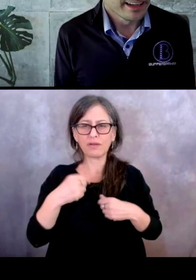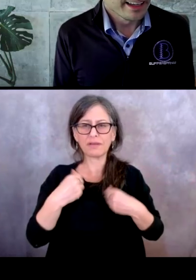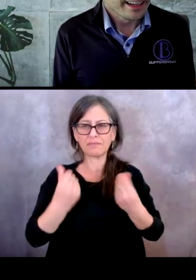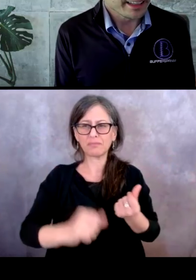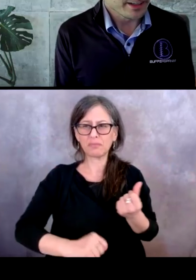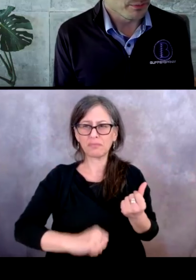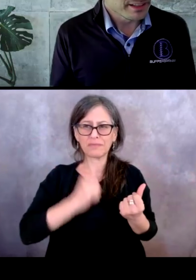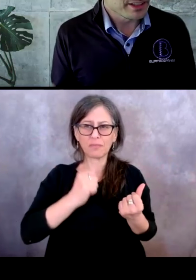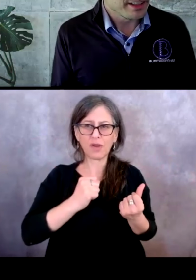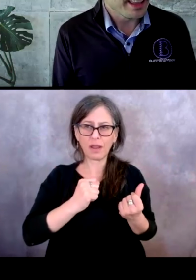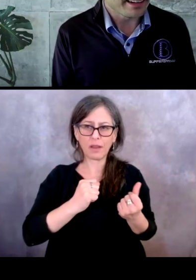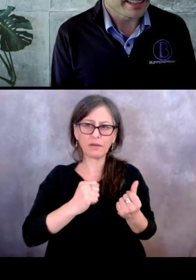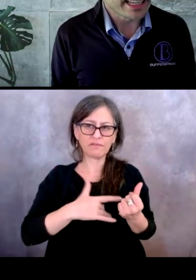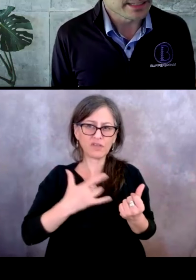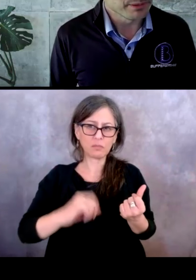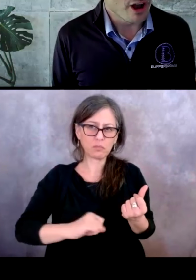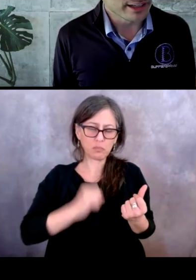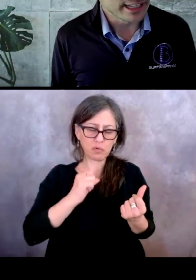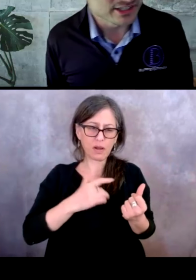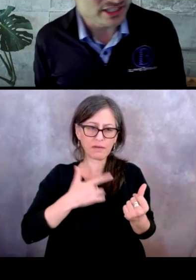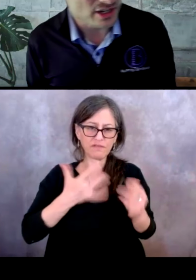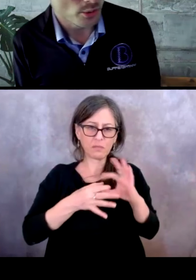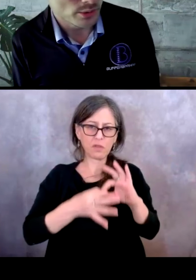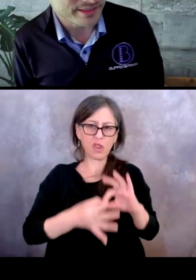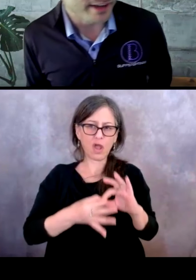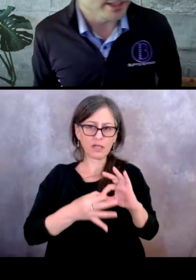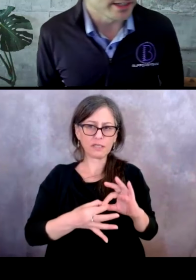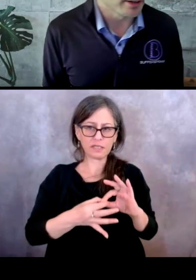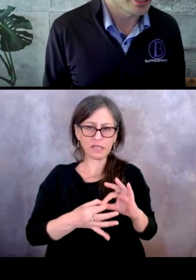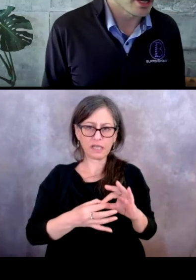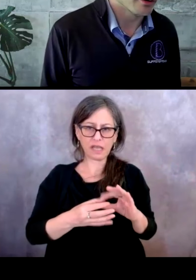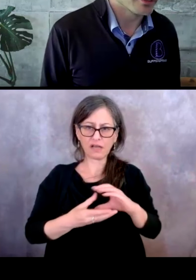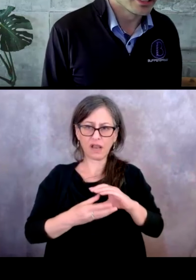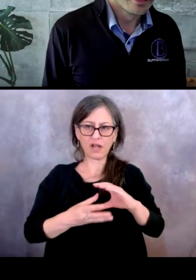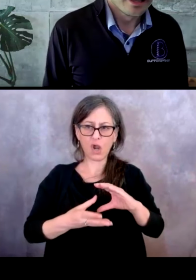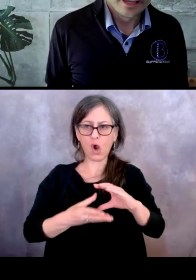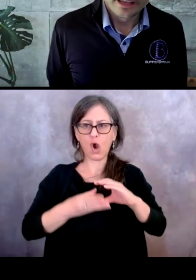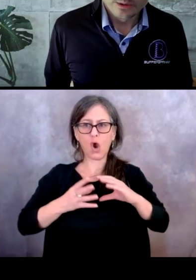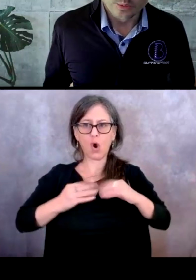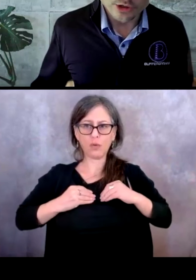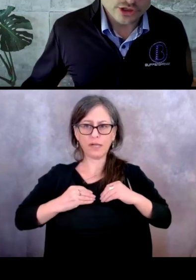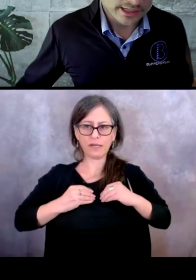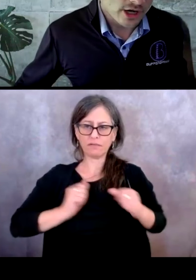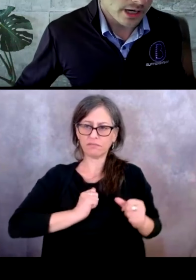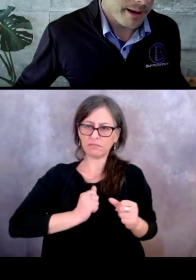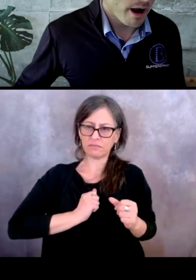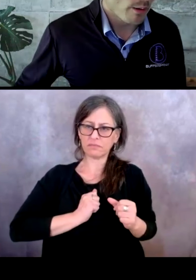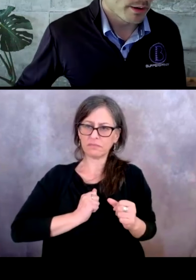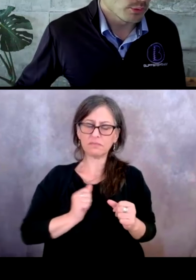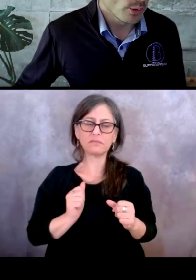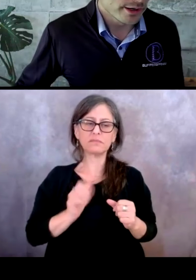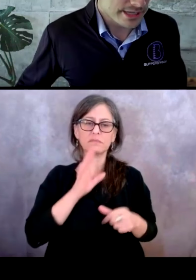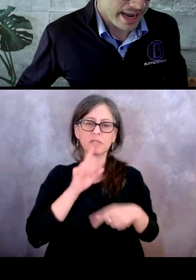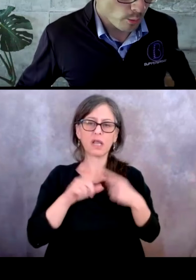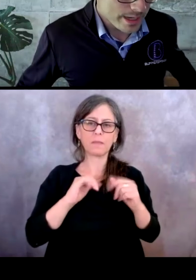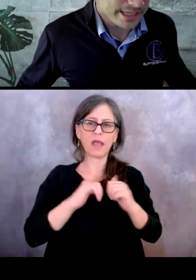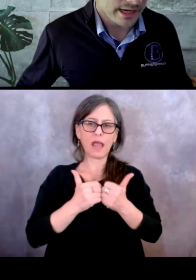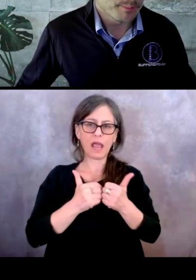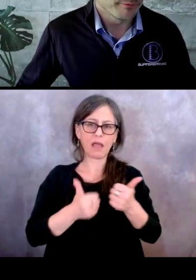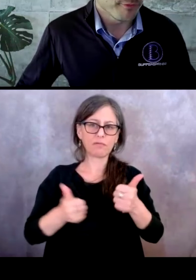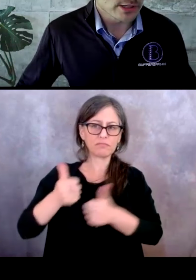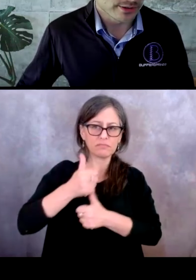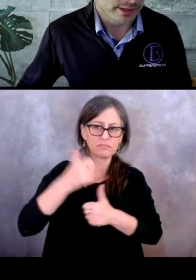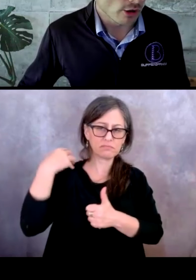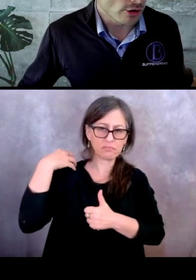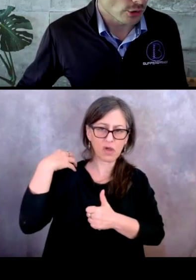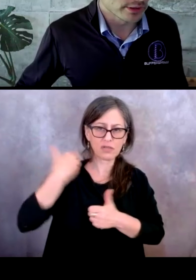in, that sense of belonging in just owning that as in ourselves. We're also going to talk about how our employers and how we can